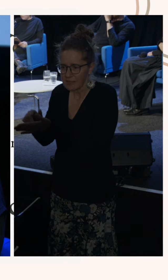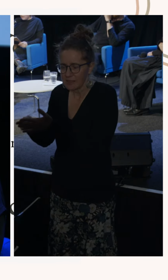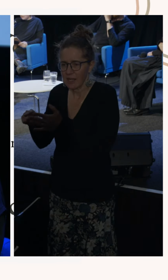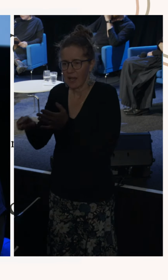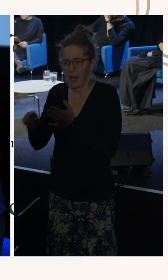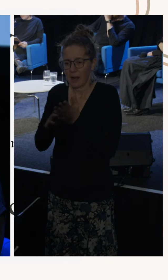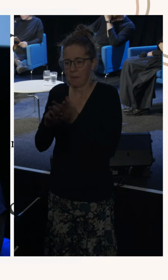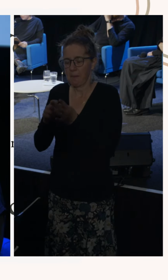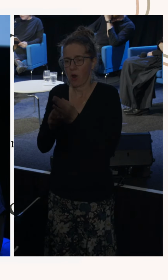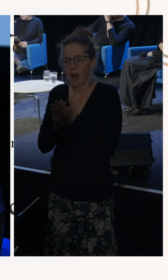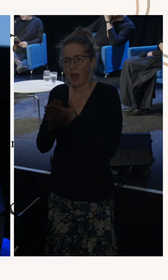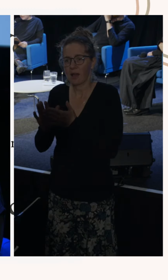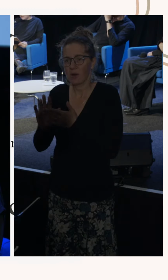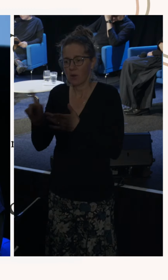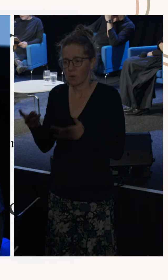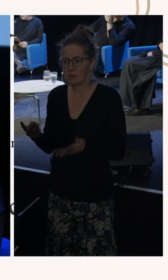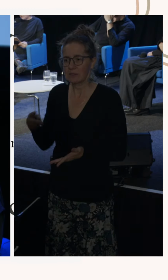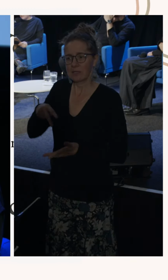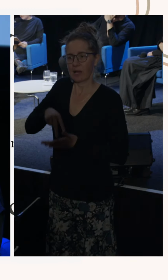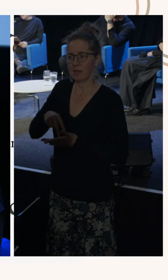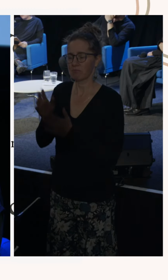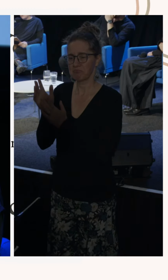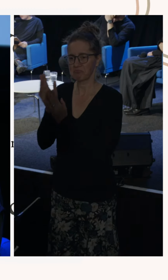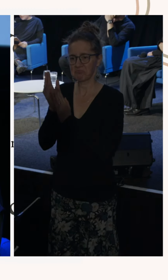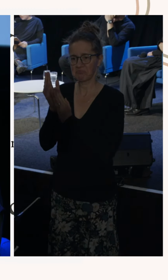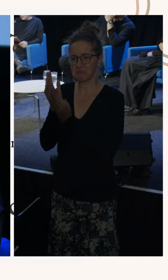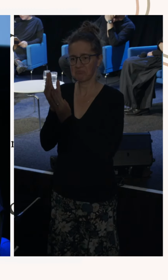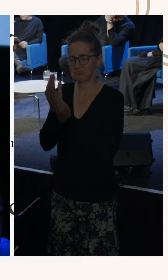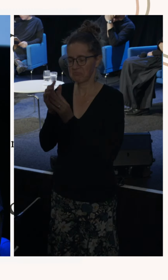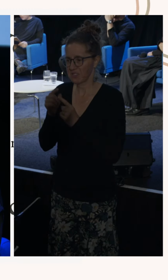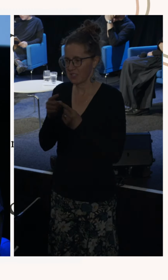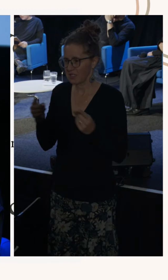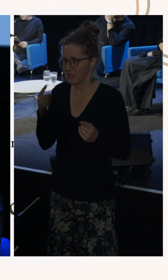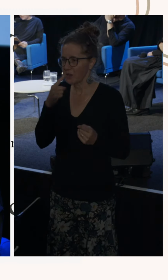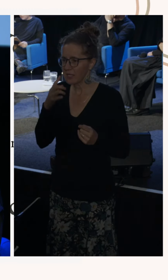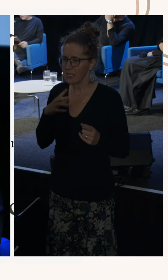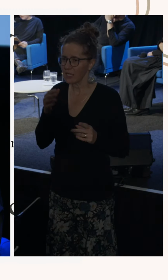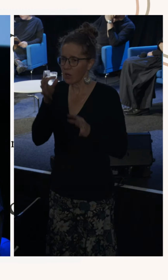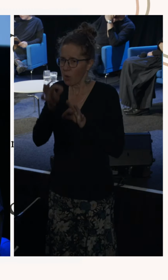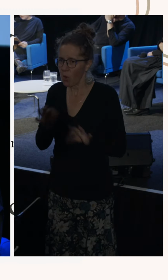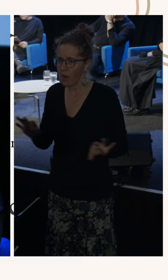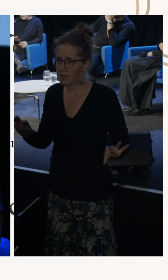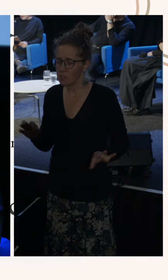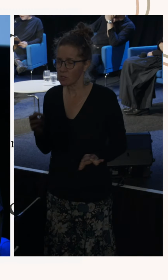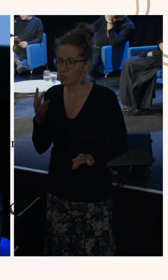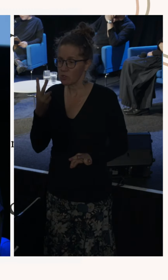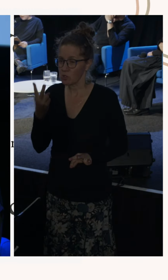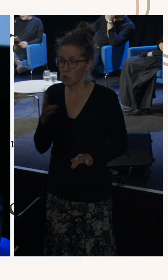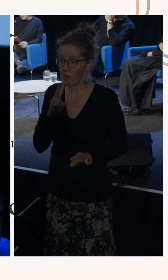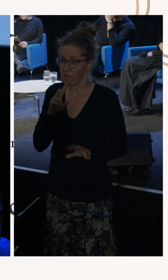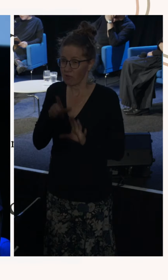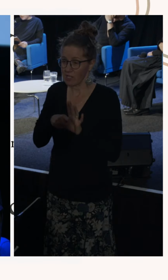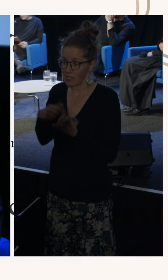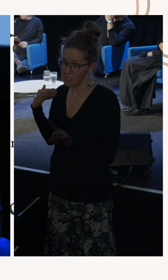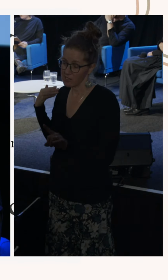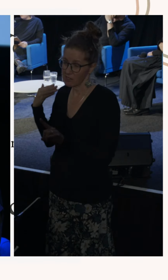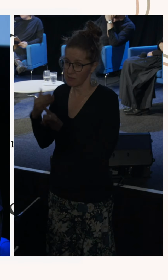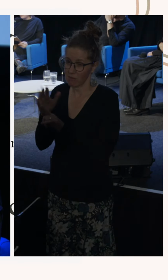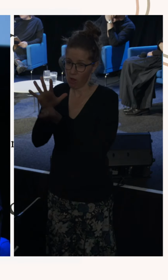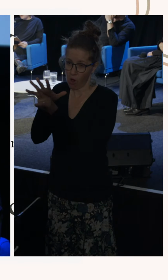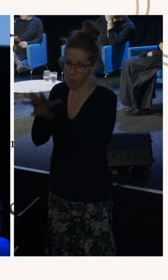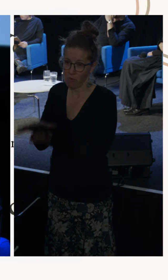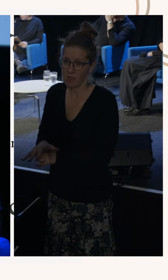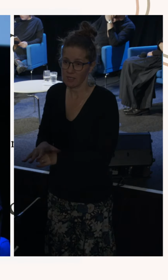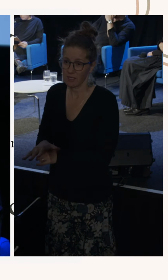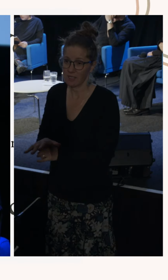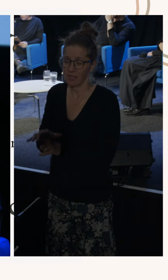standing ovations, a moment's silence, please, for 2 centuries of oppression. At twilight, I check Wombhole,